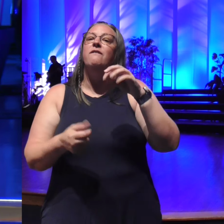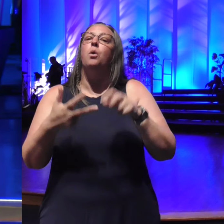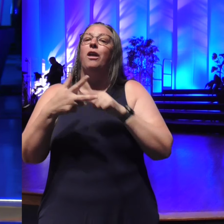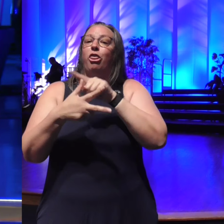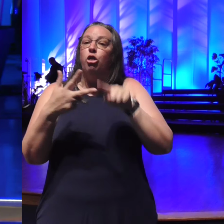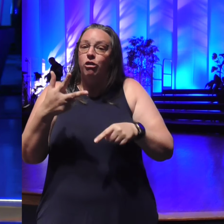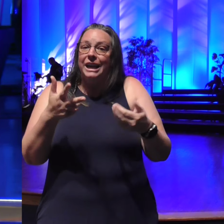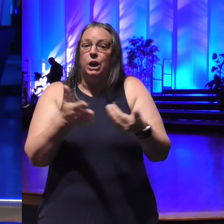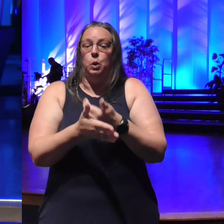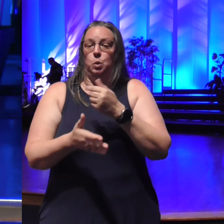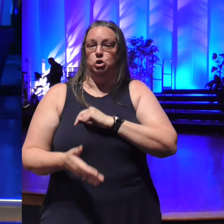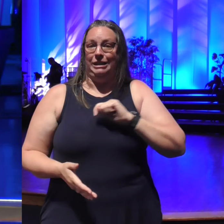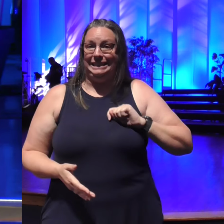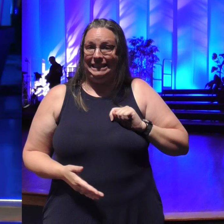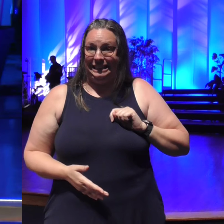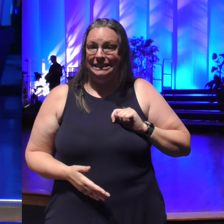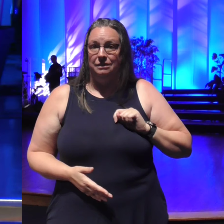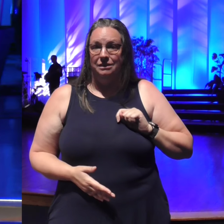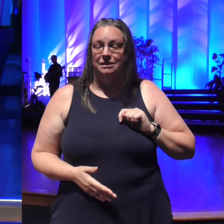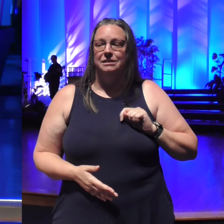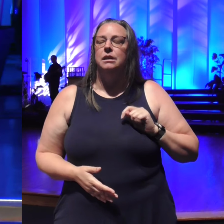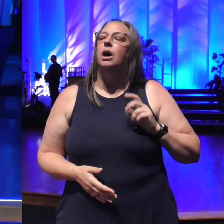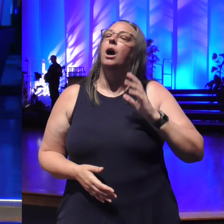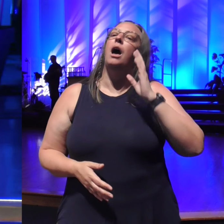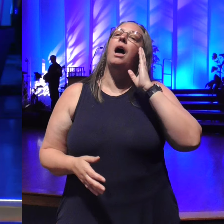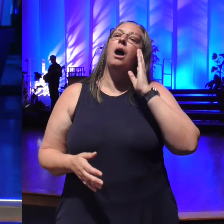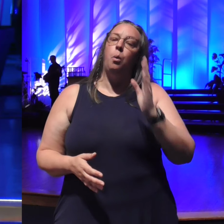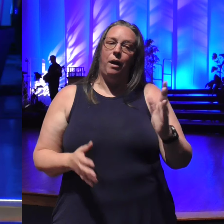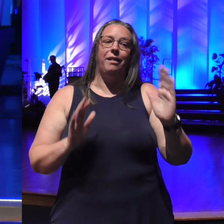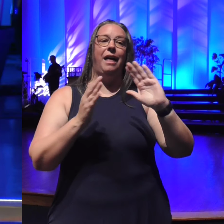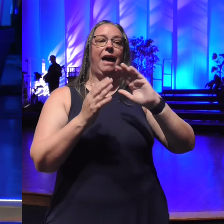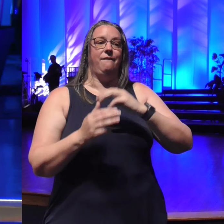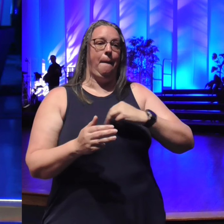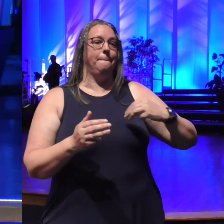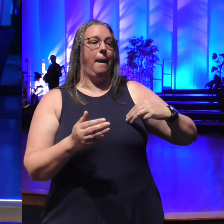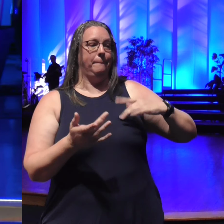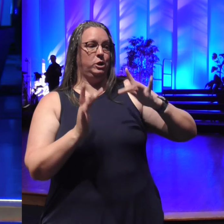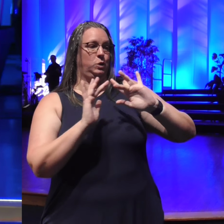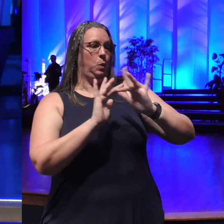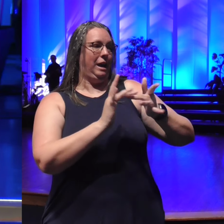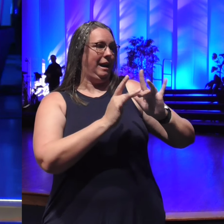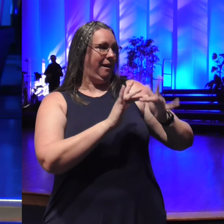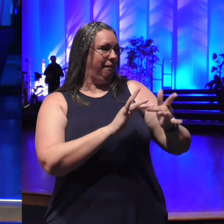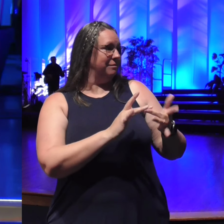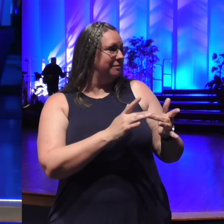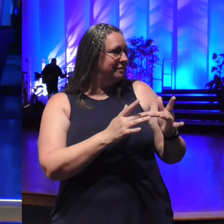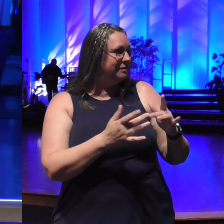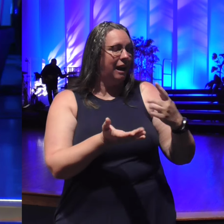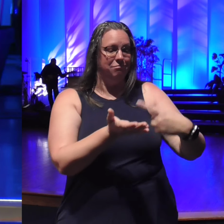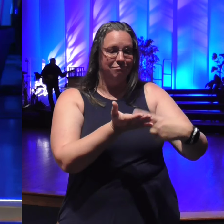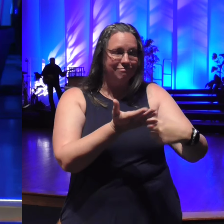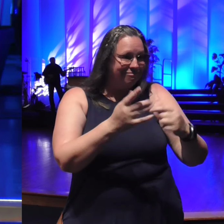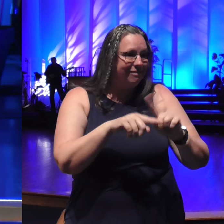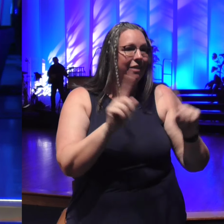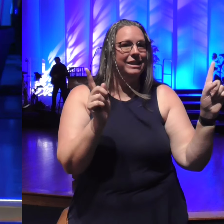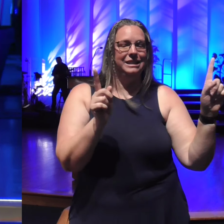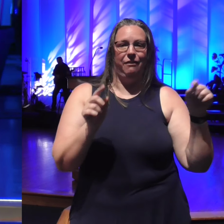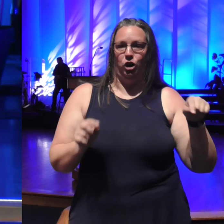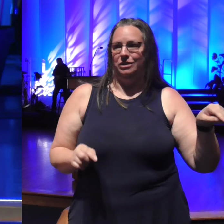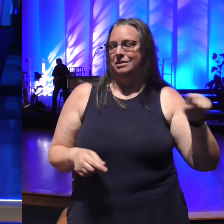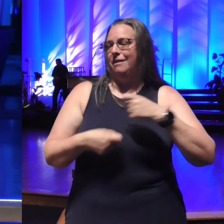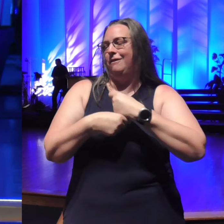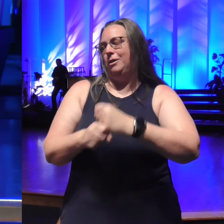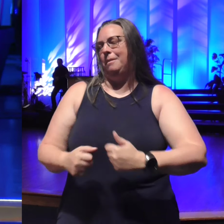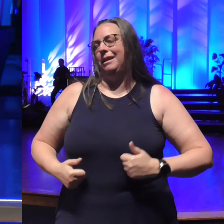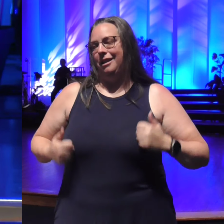trustees, and we'll also create an opportunity for members to connect with one another and talk about the difference that Mile High has made in